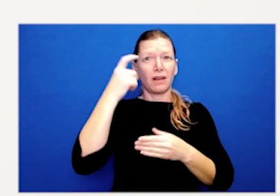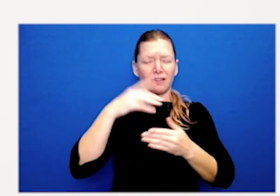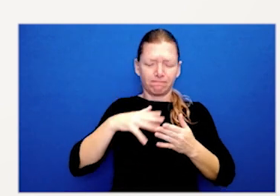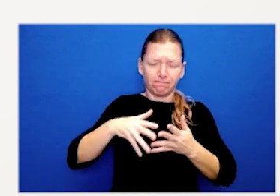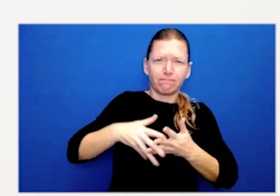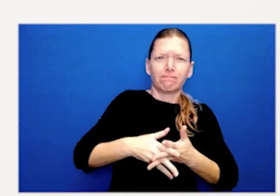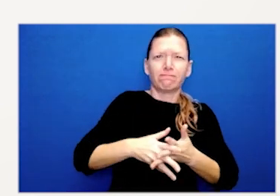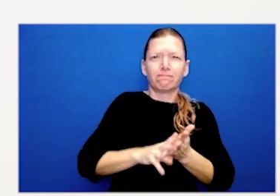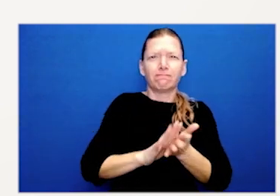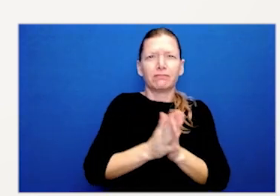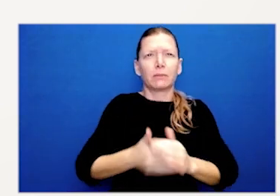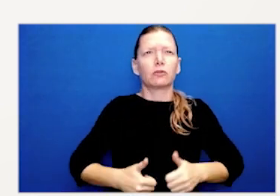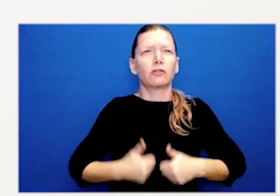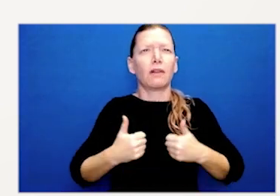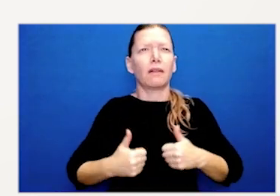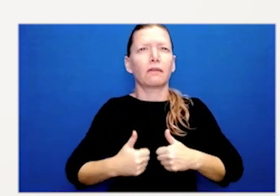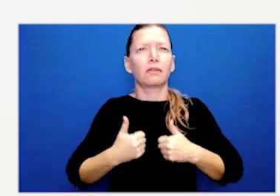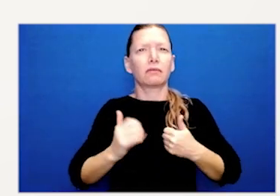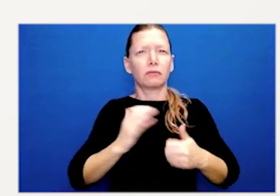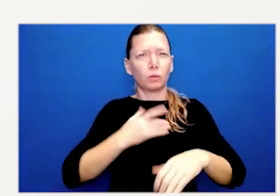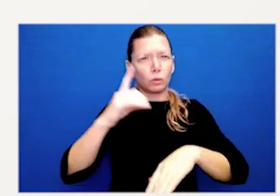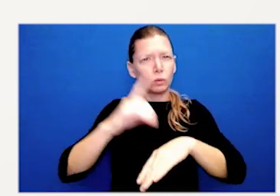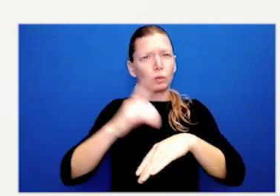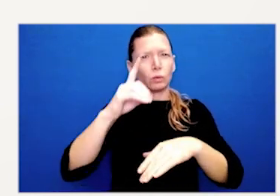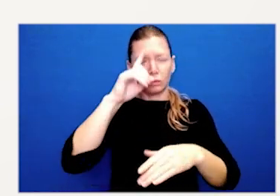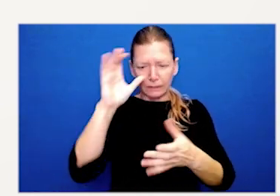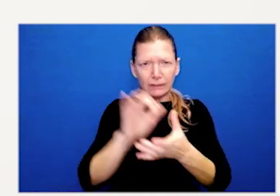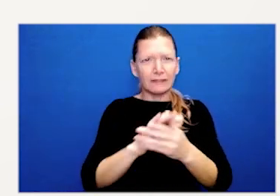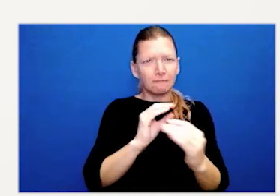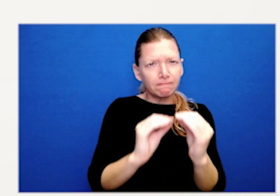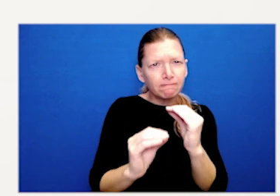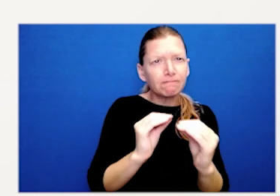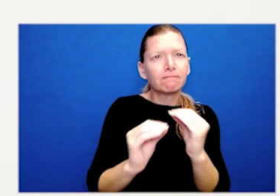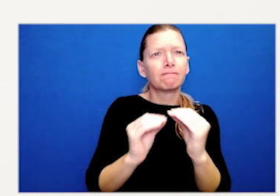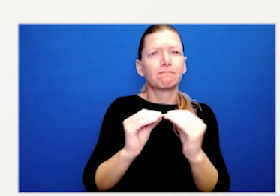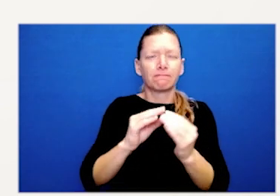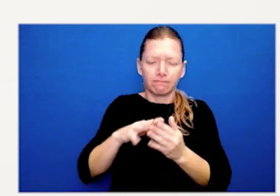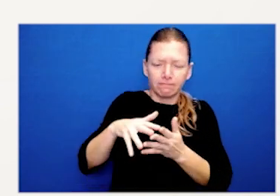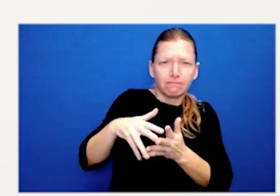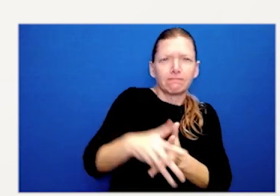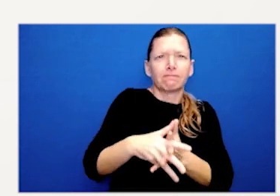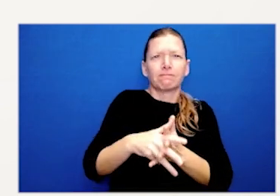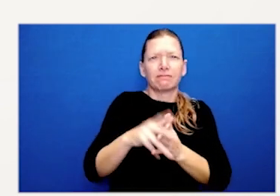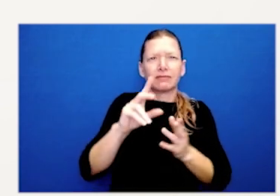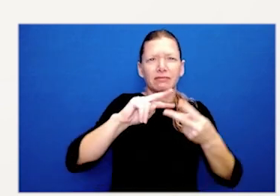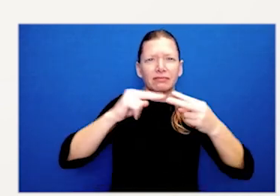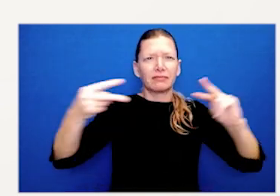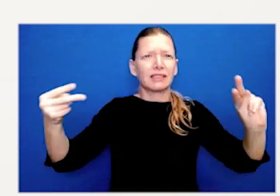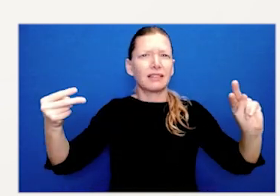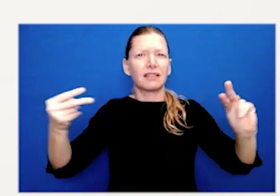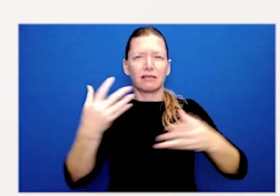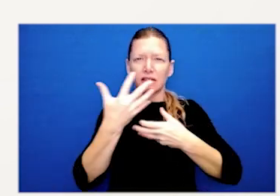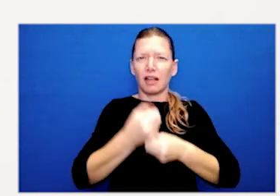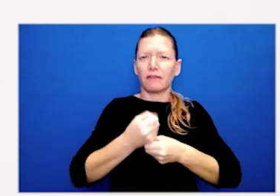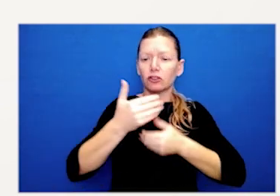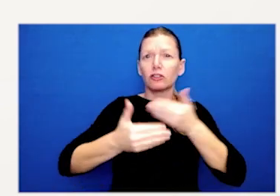sits enmeshed in survival. Our duty, believe in mending, encode in our